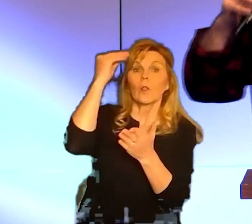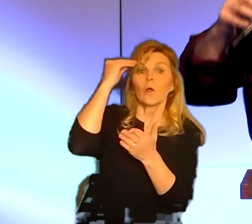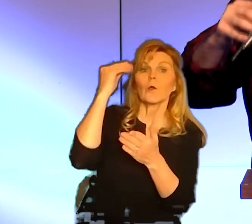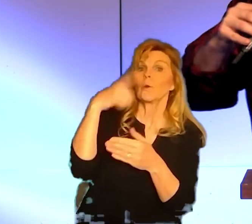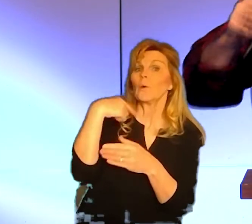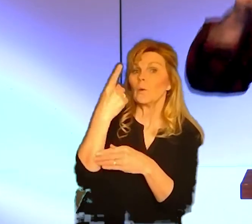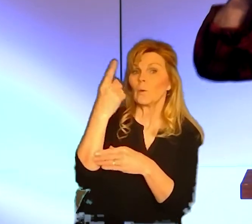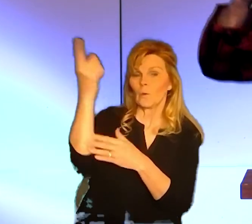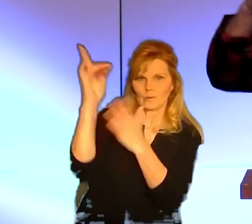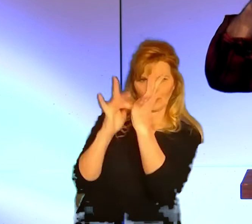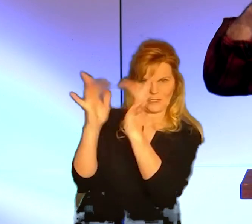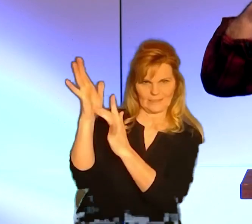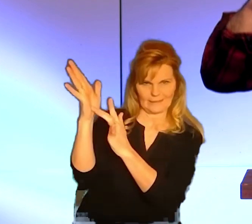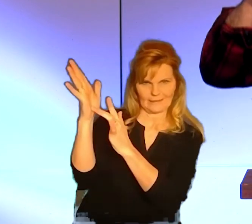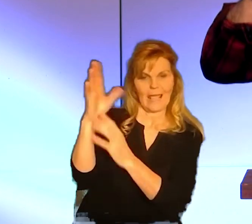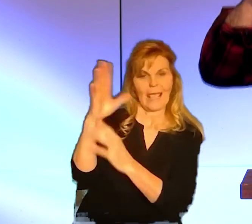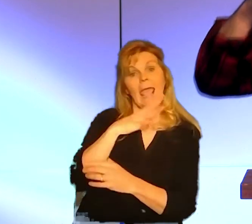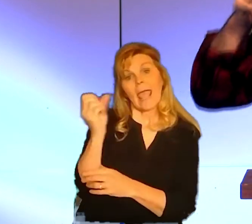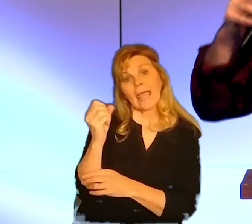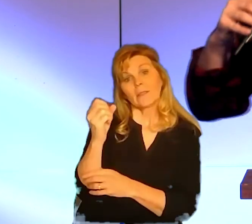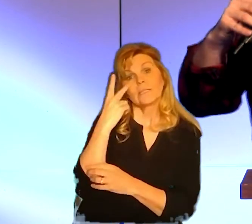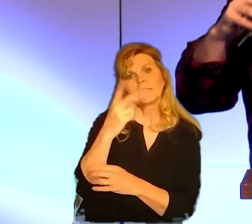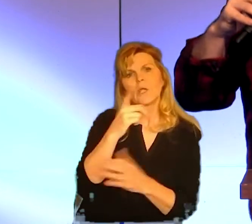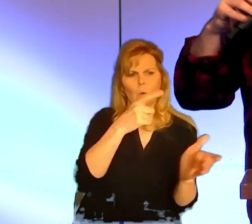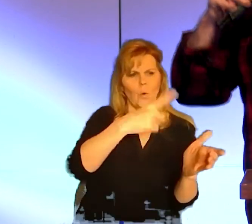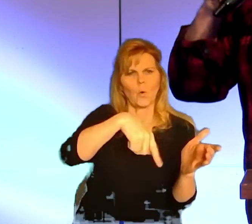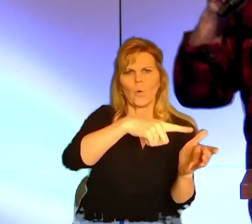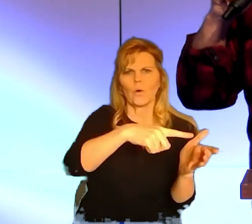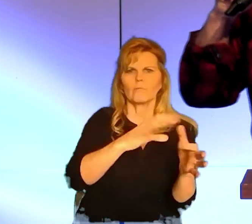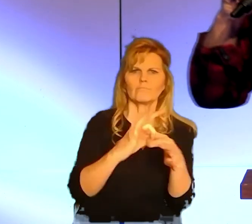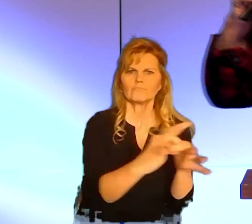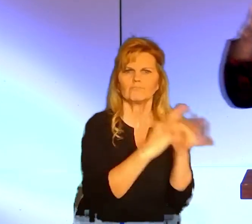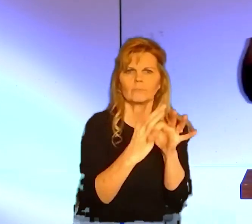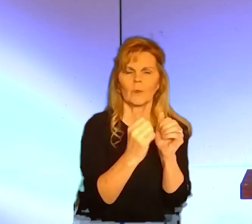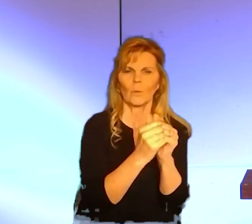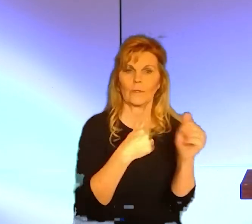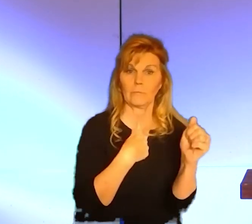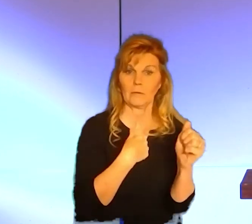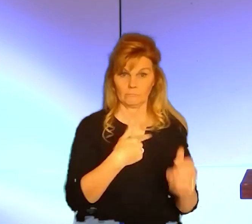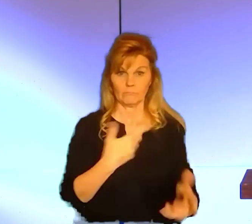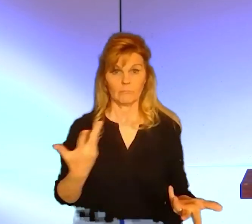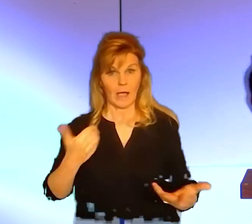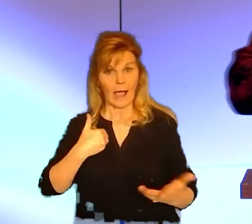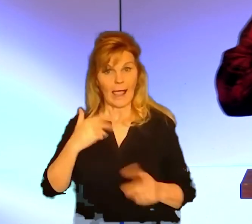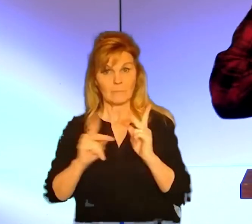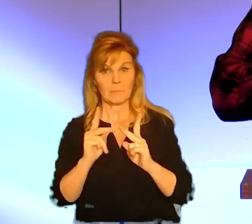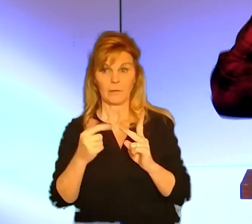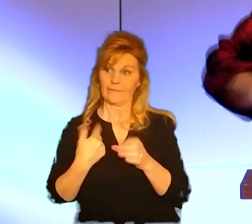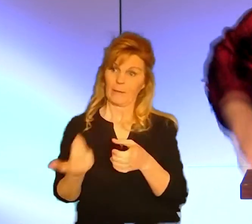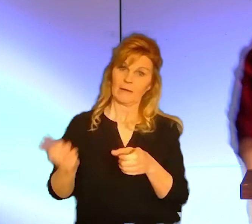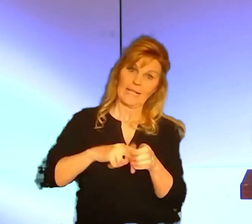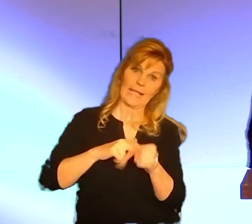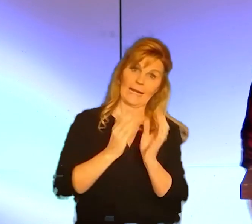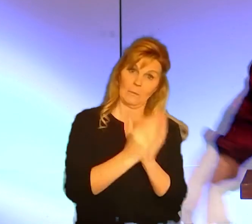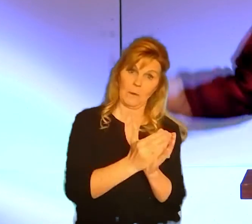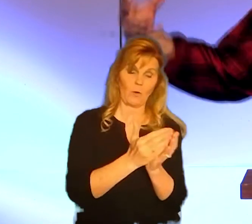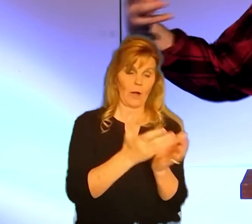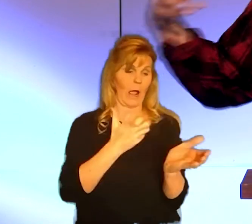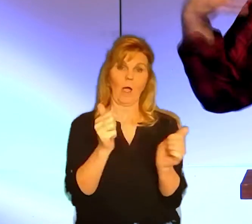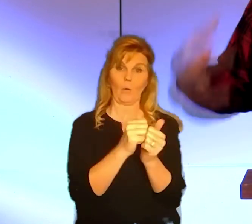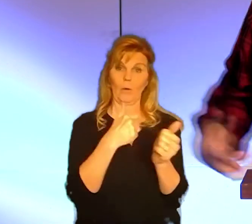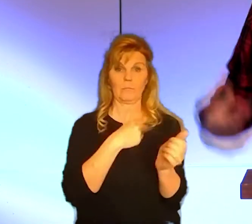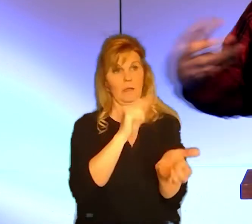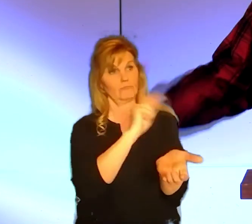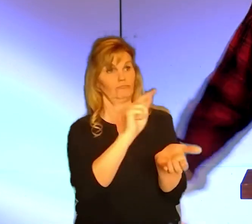is, and you also get to see who's your crew. Who are the people? Man, there's people that I would want with me in that boat. There's people that